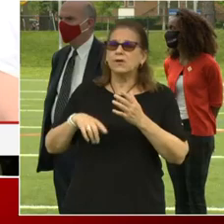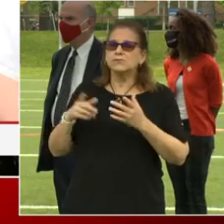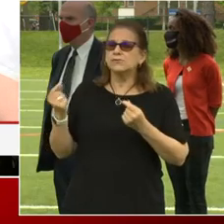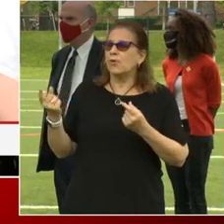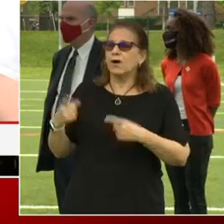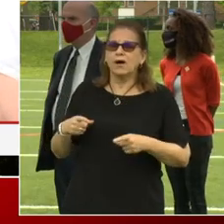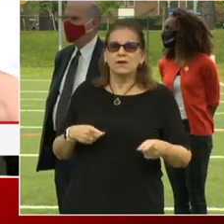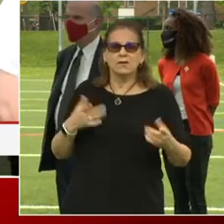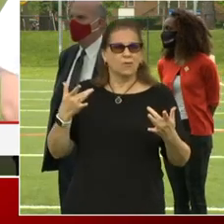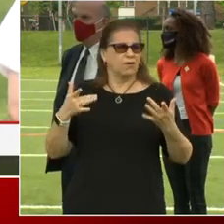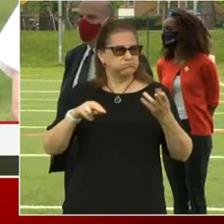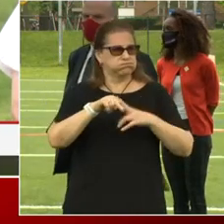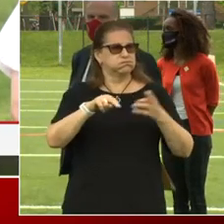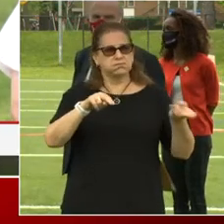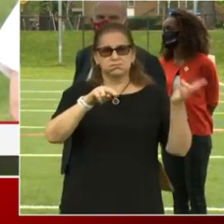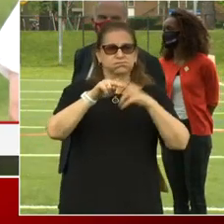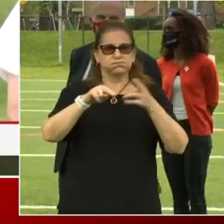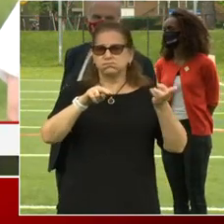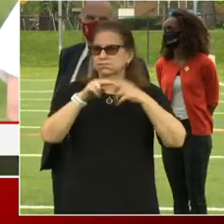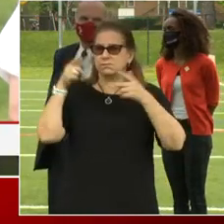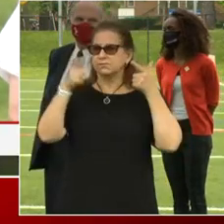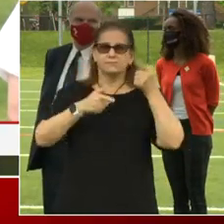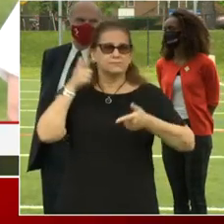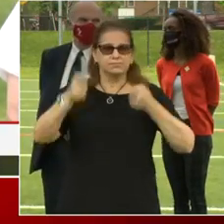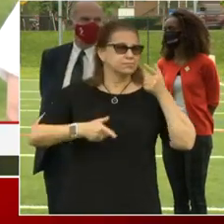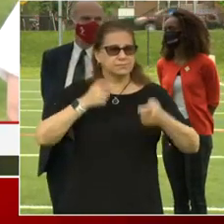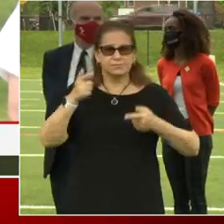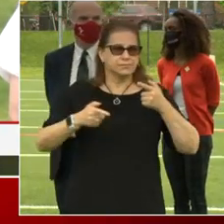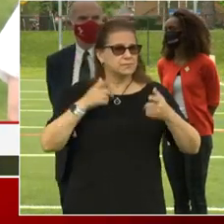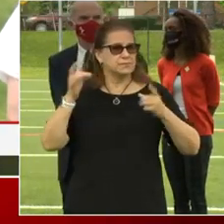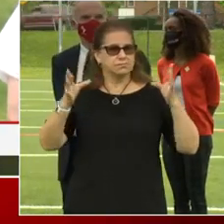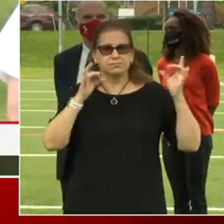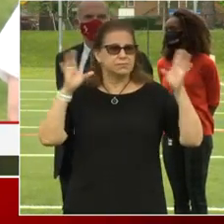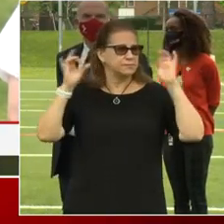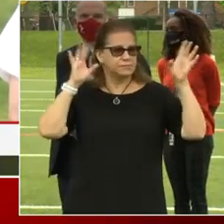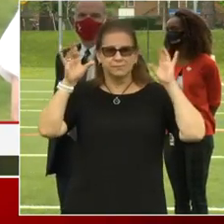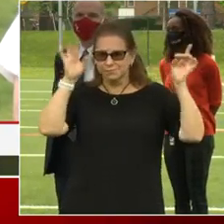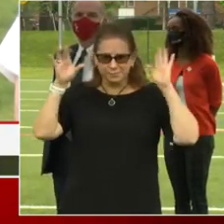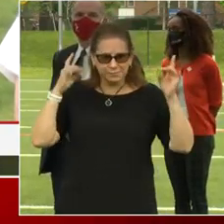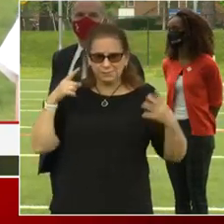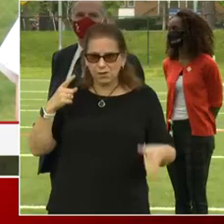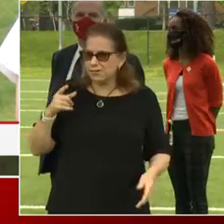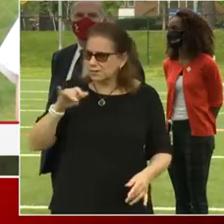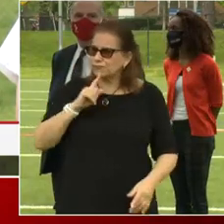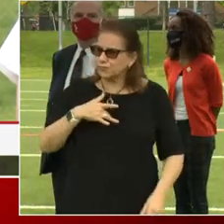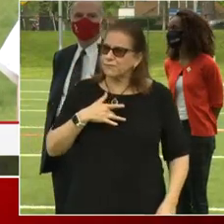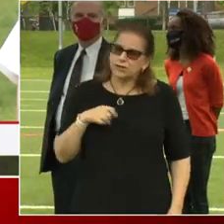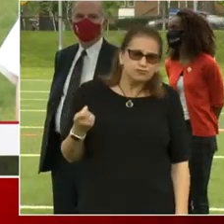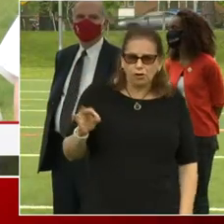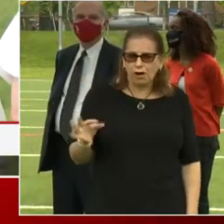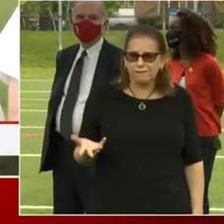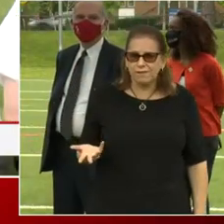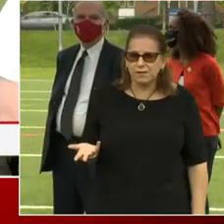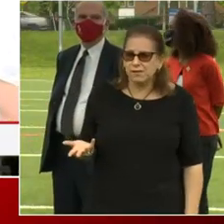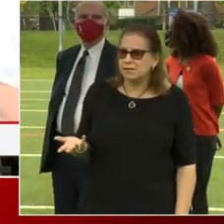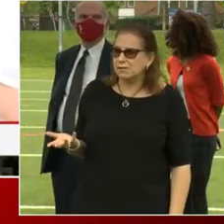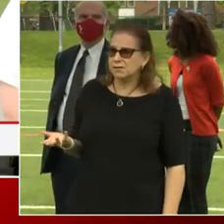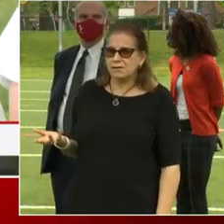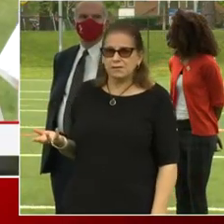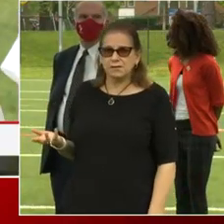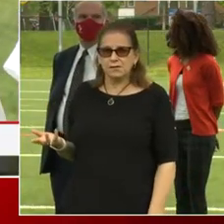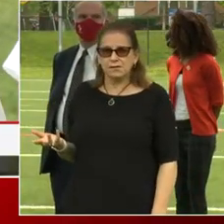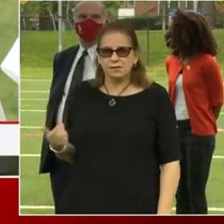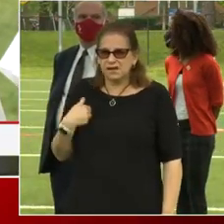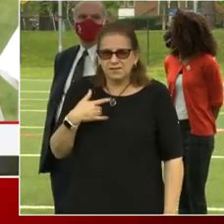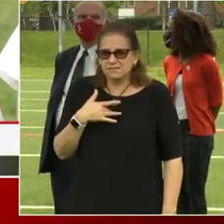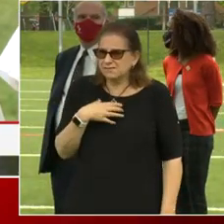on that we've seen this uptick? Yeah, it really ticks me off, to be quite frank with you. When we have these senseless acts of violence that